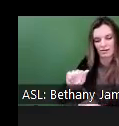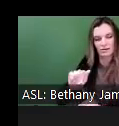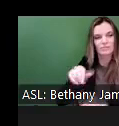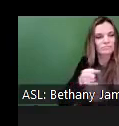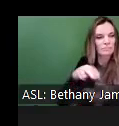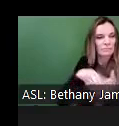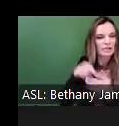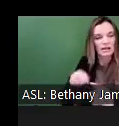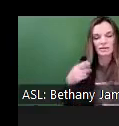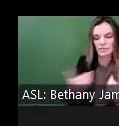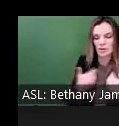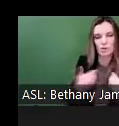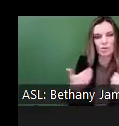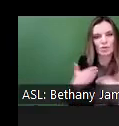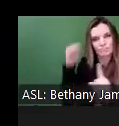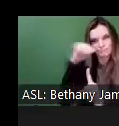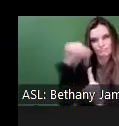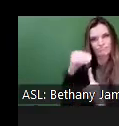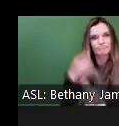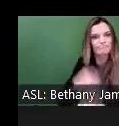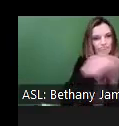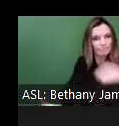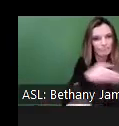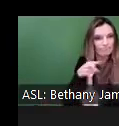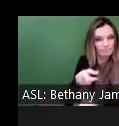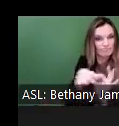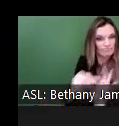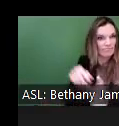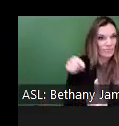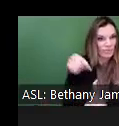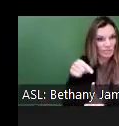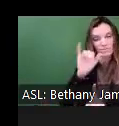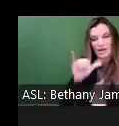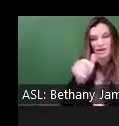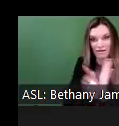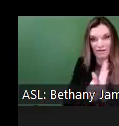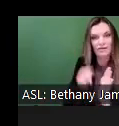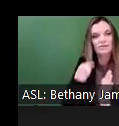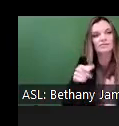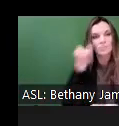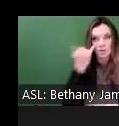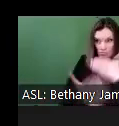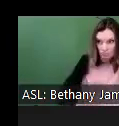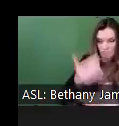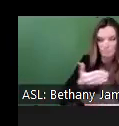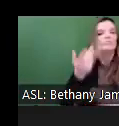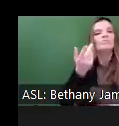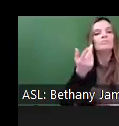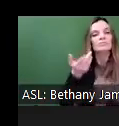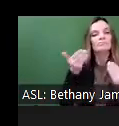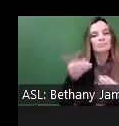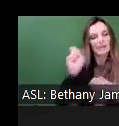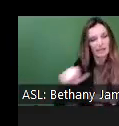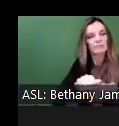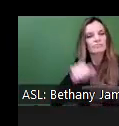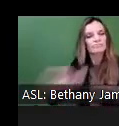substance, minor in possession, completion of drug or veteran courts. Many courts are developing special courts for